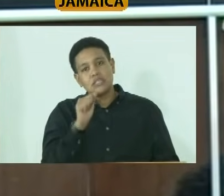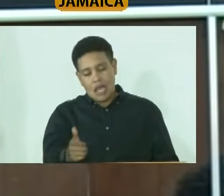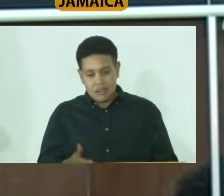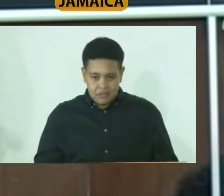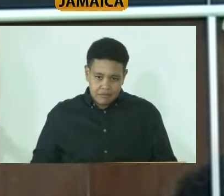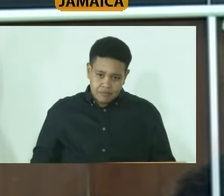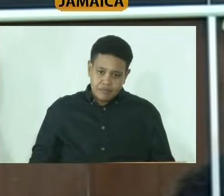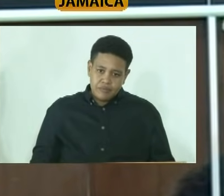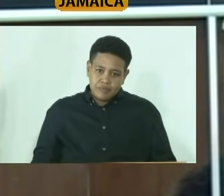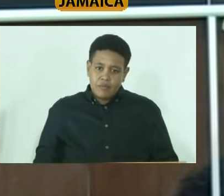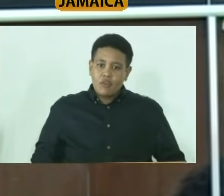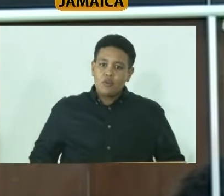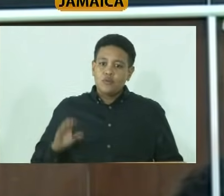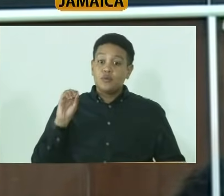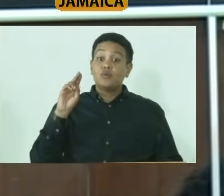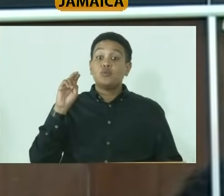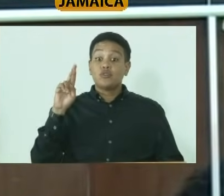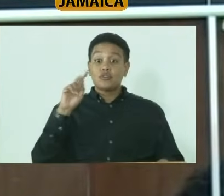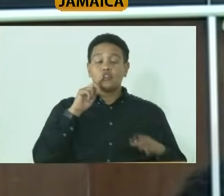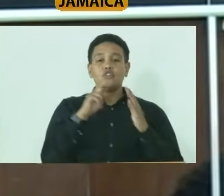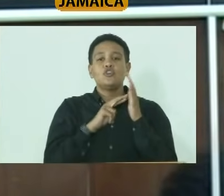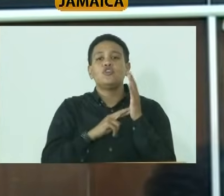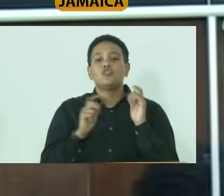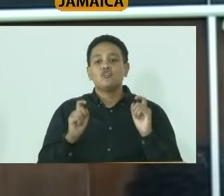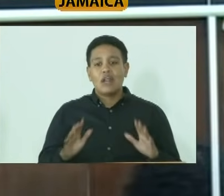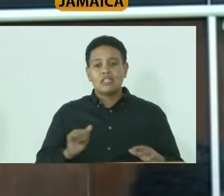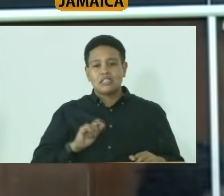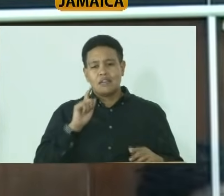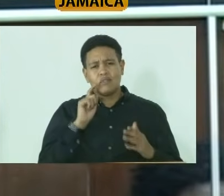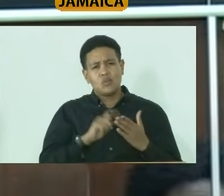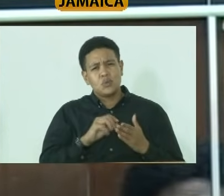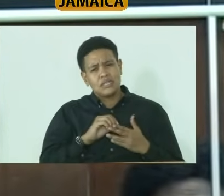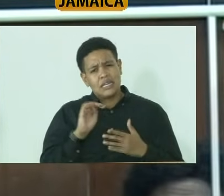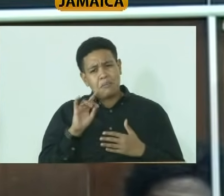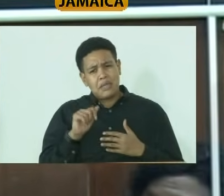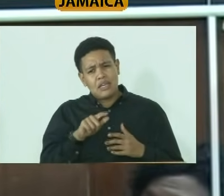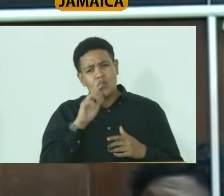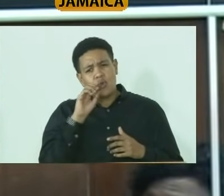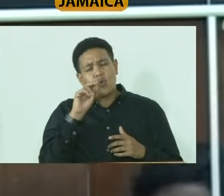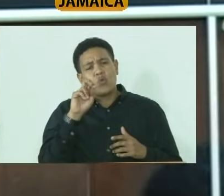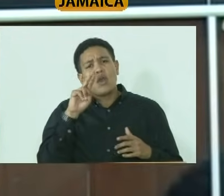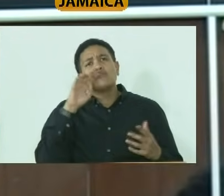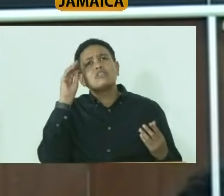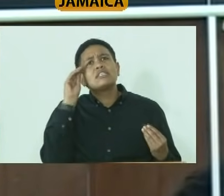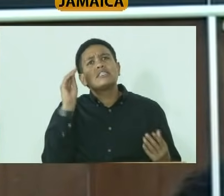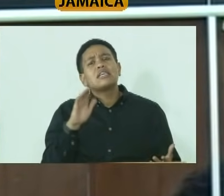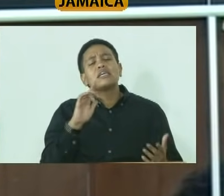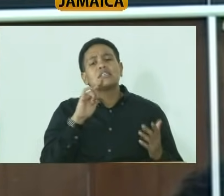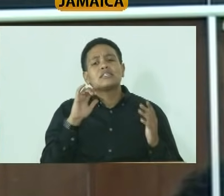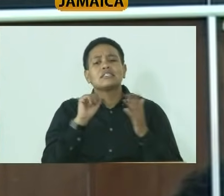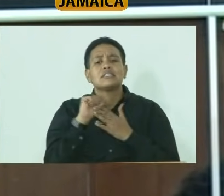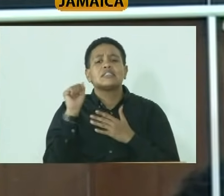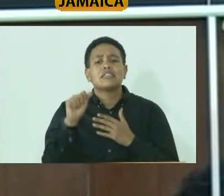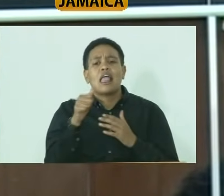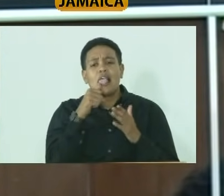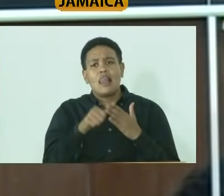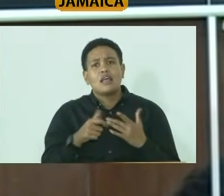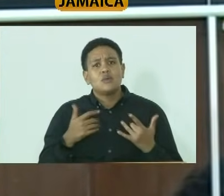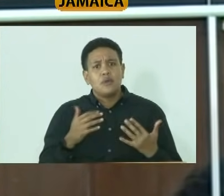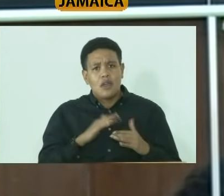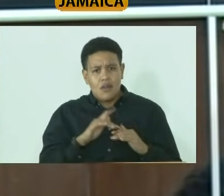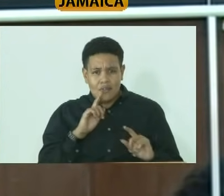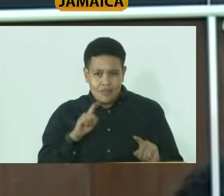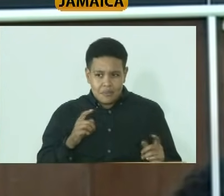The OUR is the regulator. I noticed in the media the OUR said they sent a letter and they are waiting on a